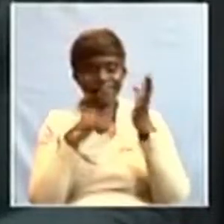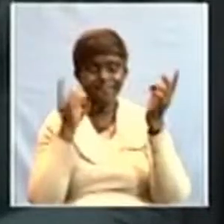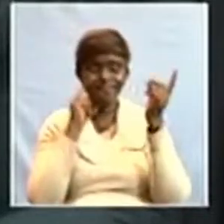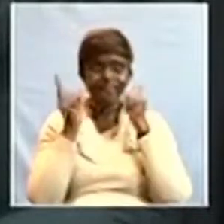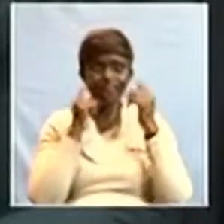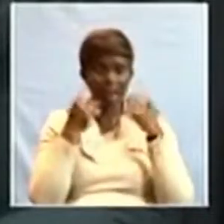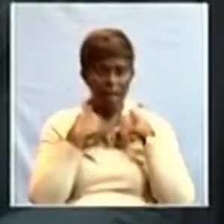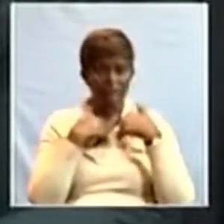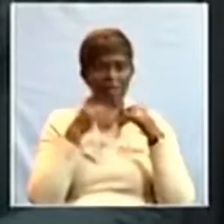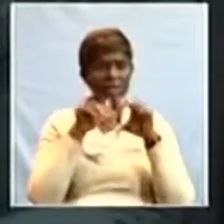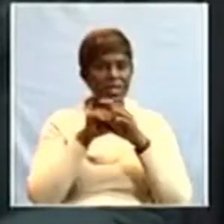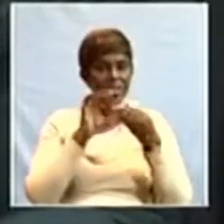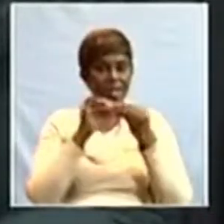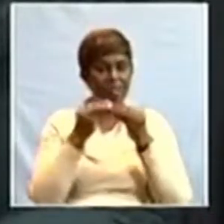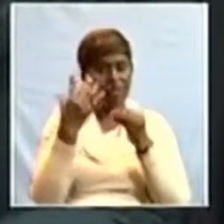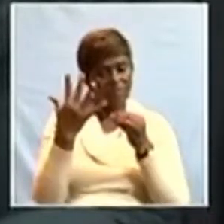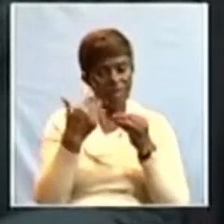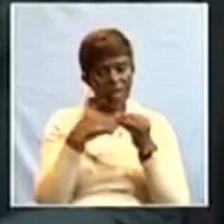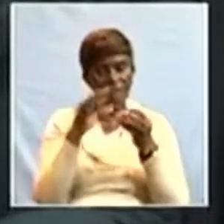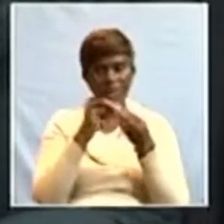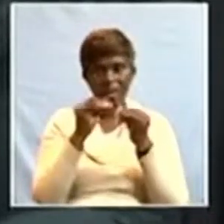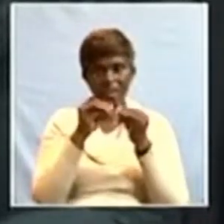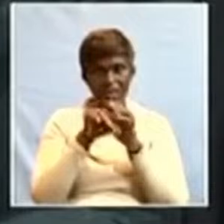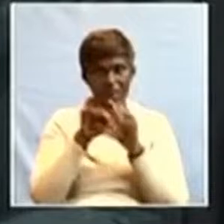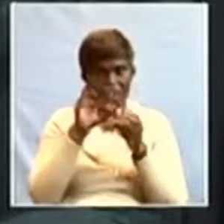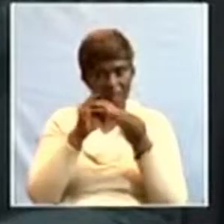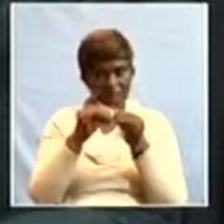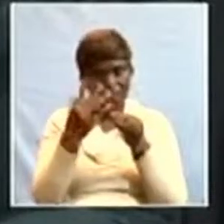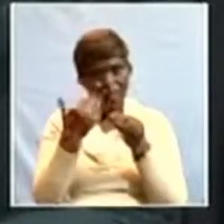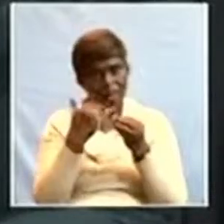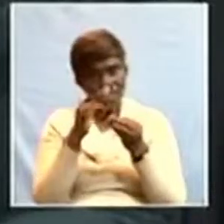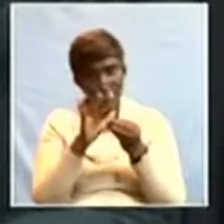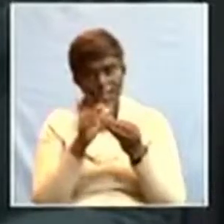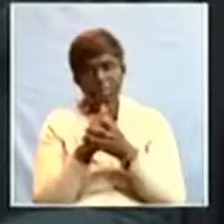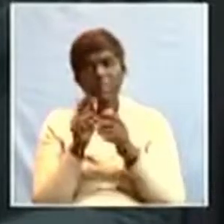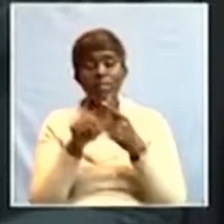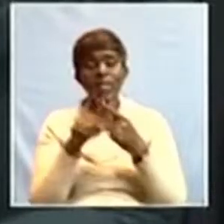have them on 5. They have them on 5, but yeah. Are then